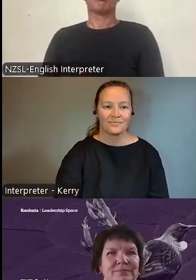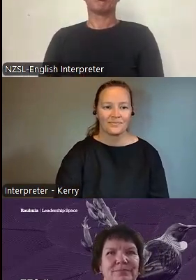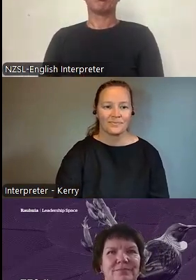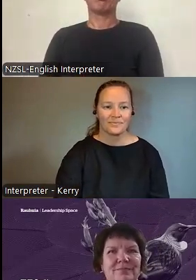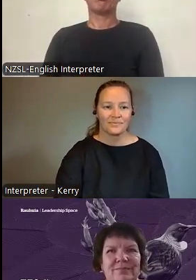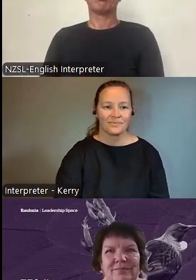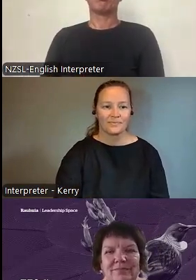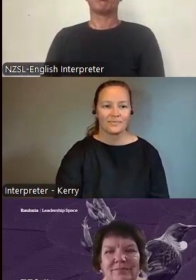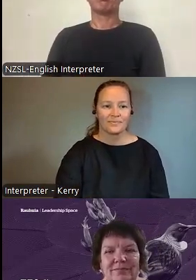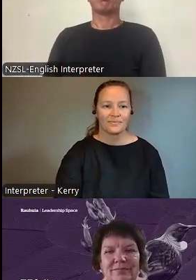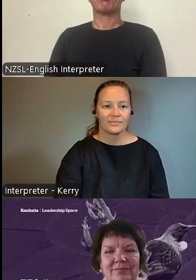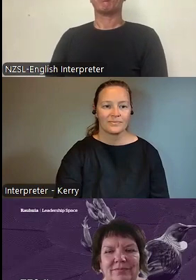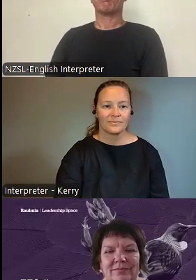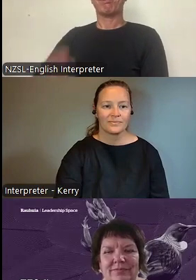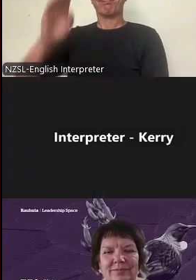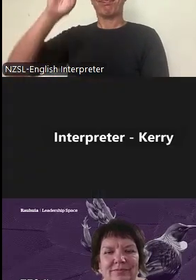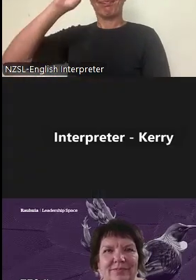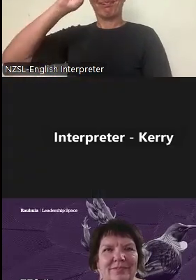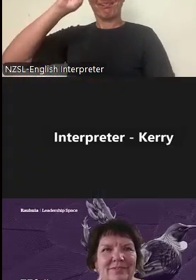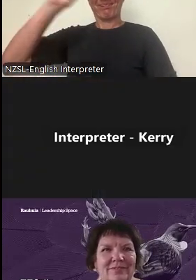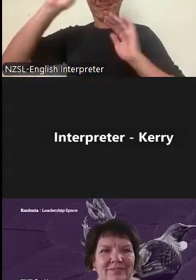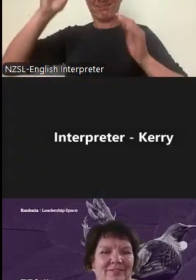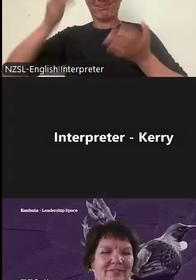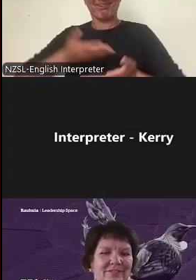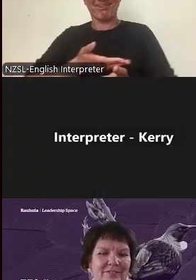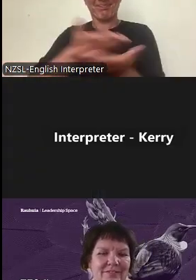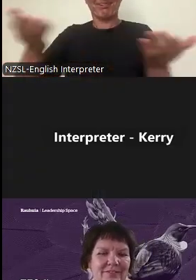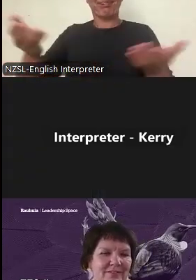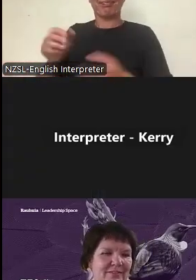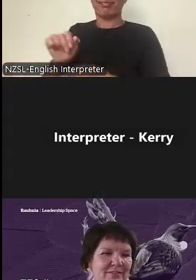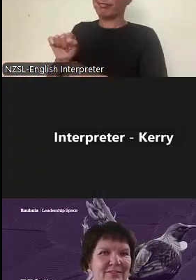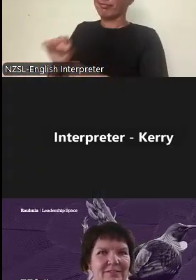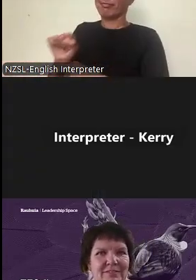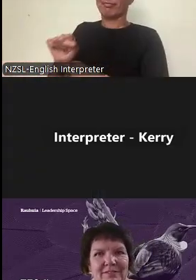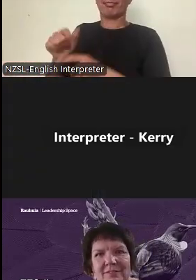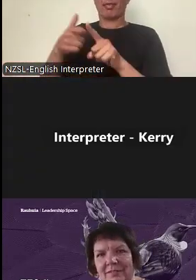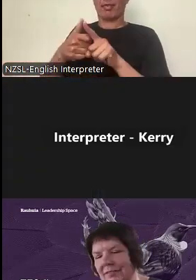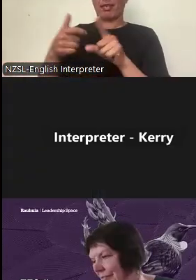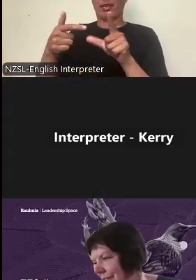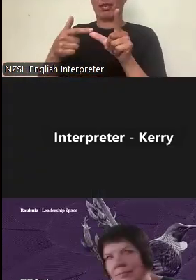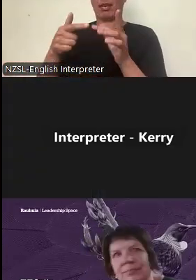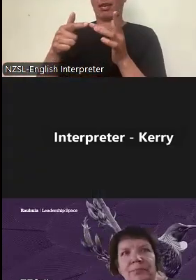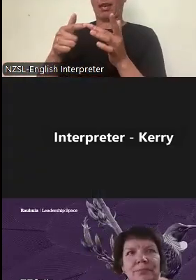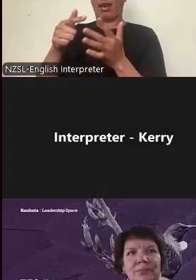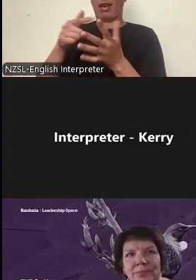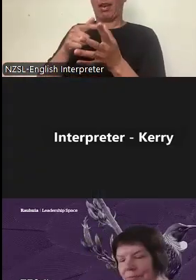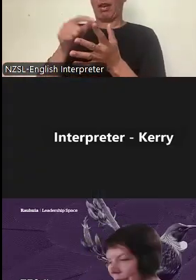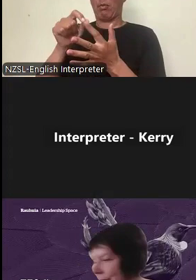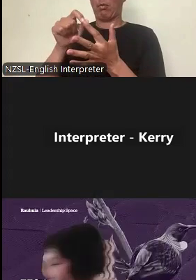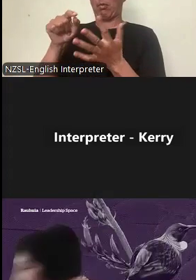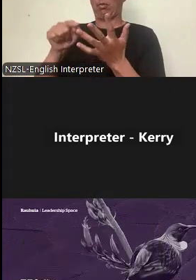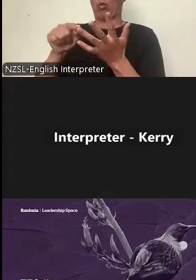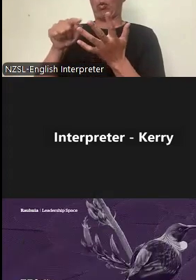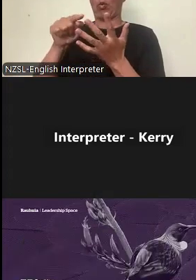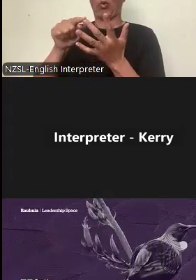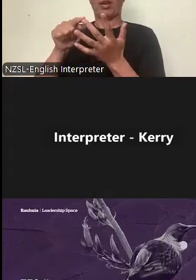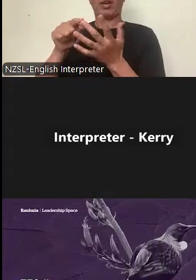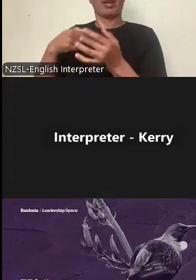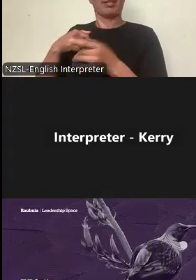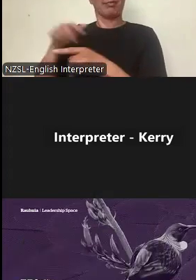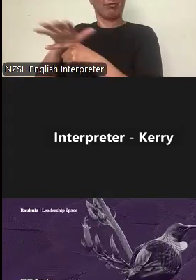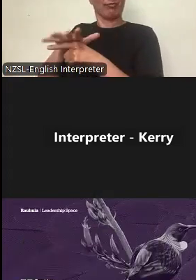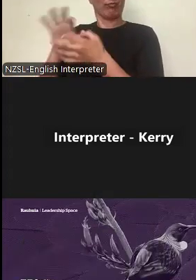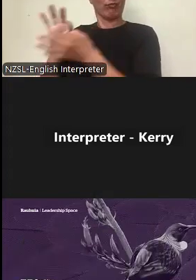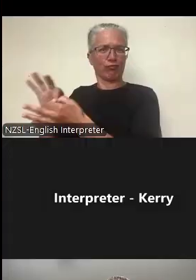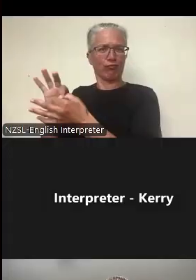Kia ora koutou, ko Kaiapoi te whenua tupu, ko Pākehā hau, ko nai tuahureri te